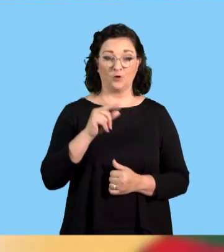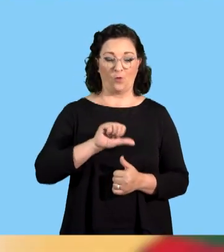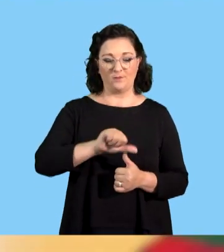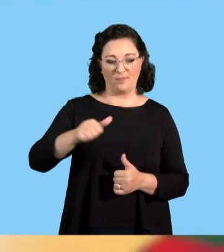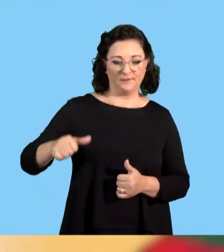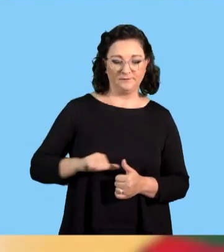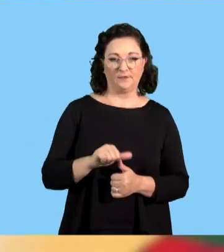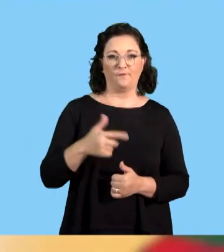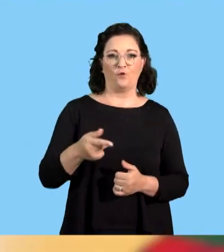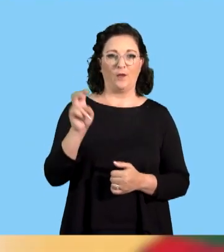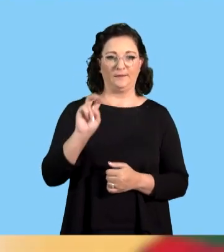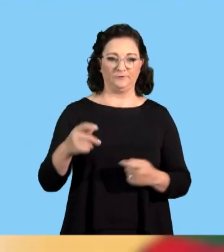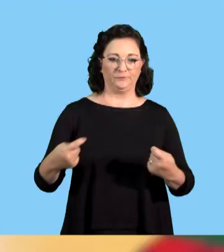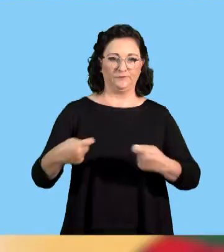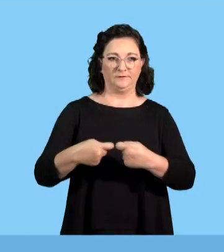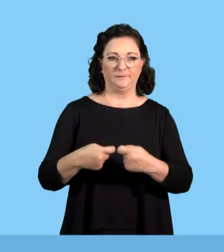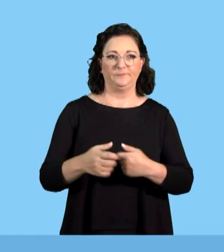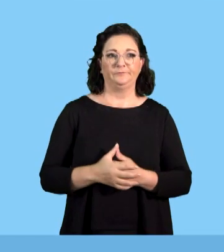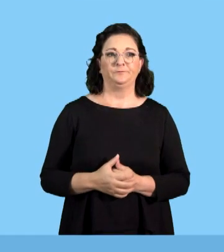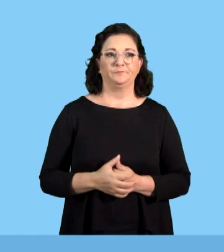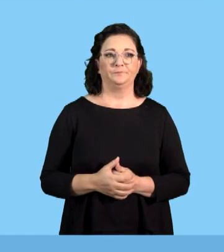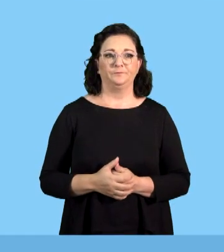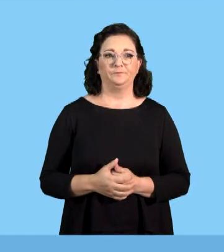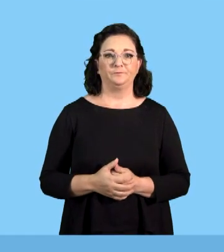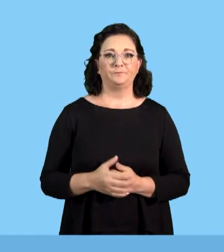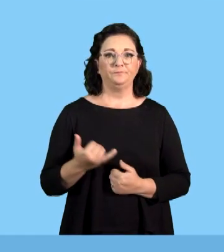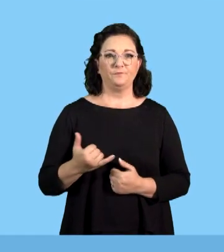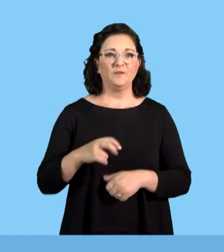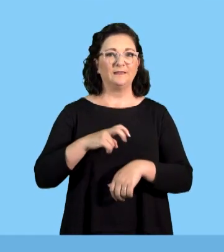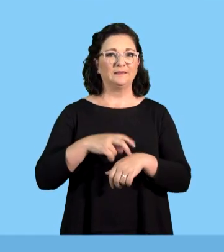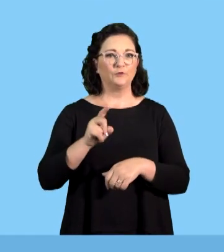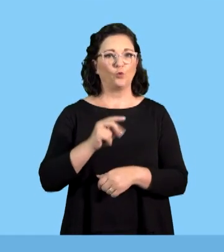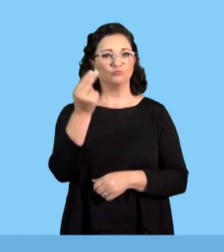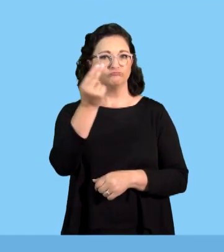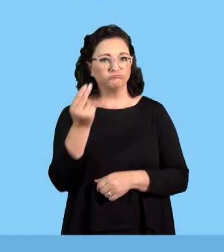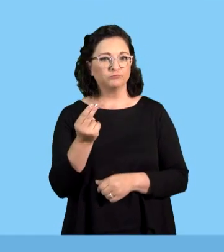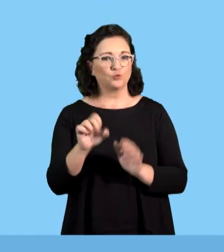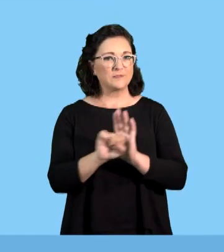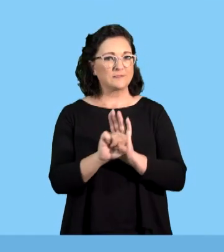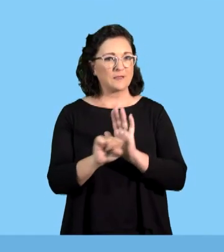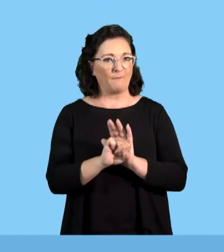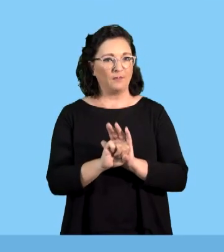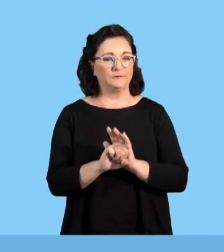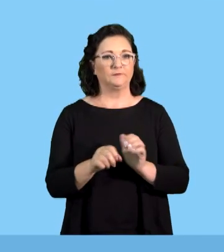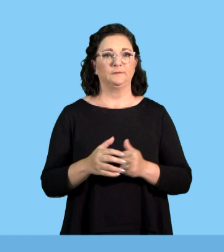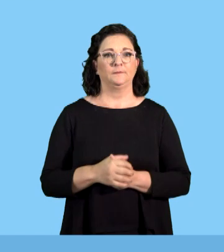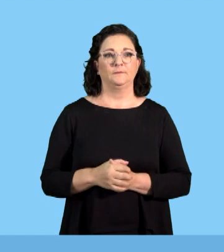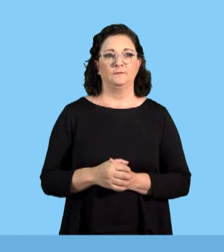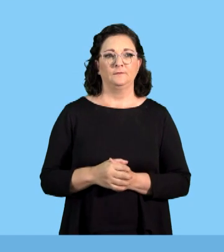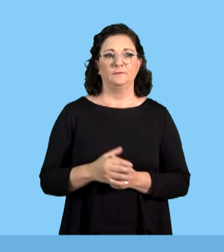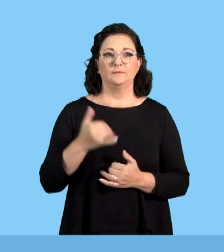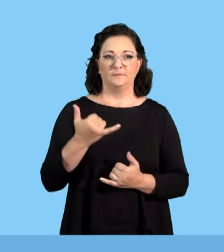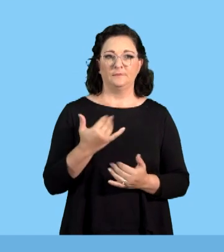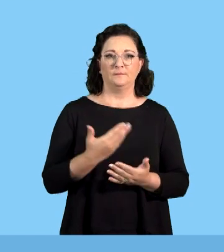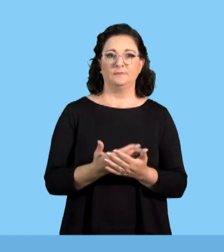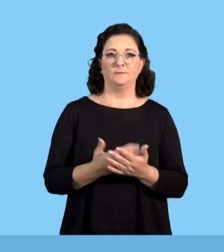an electric circuit? So we are supposed to complete the table by drawing the symbols of each component if we are given their functions.